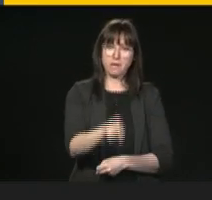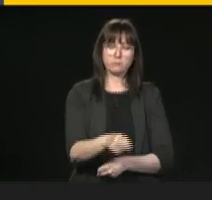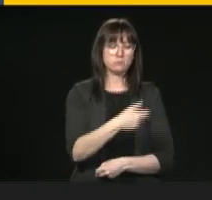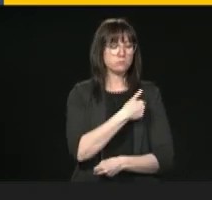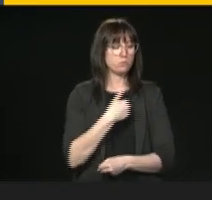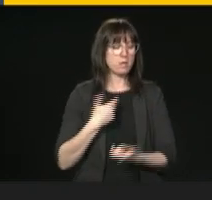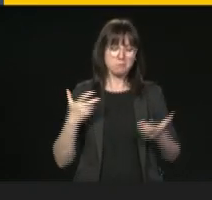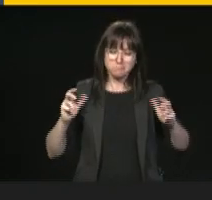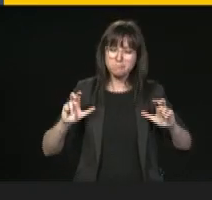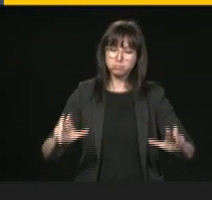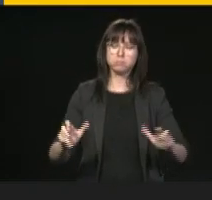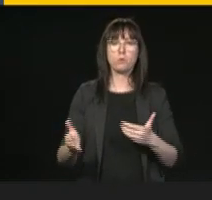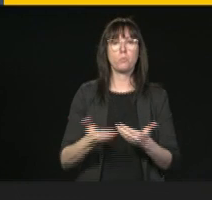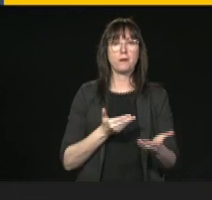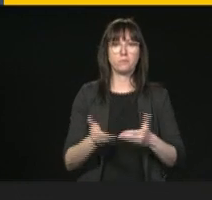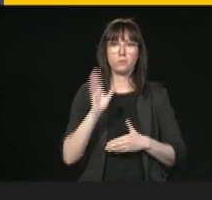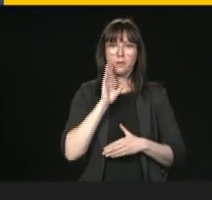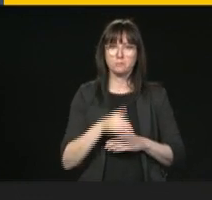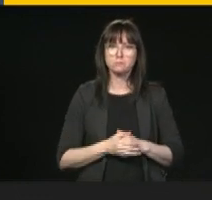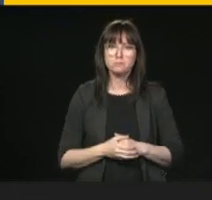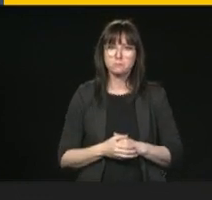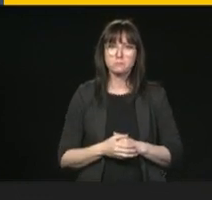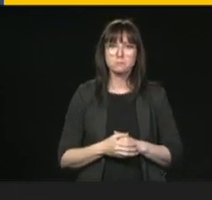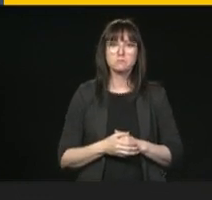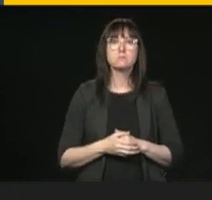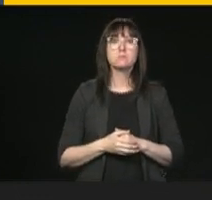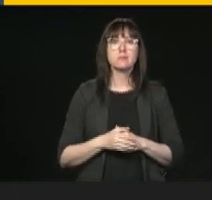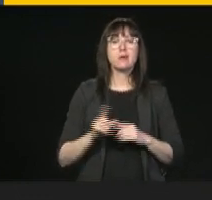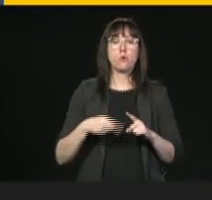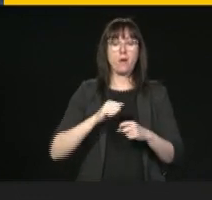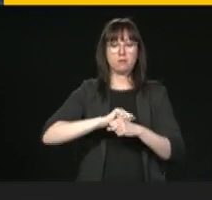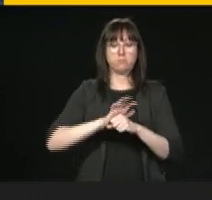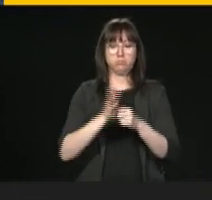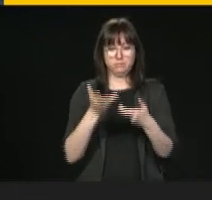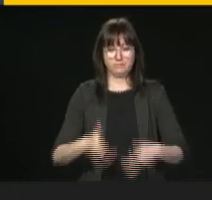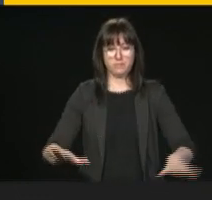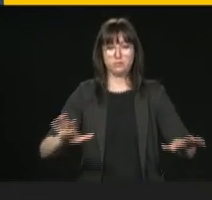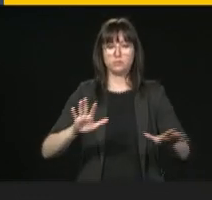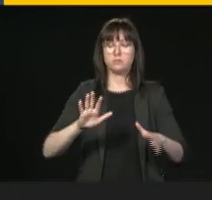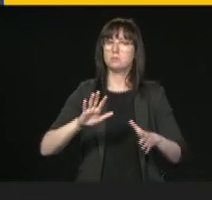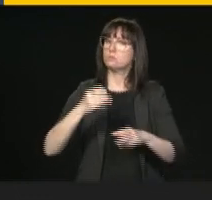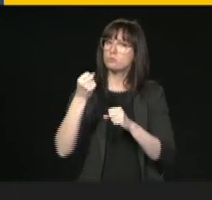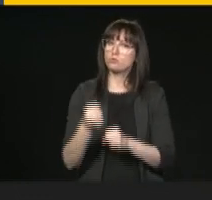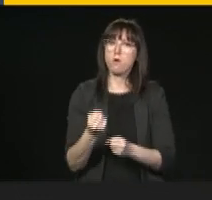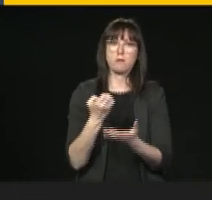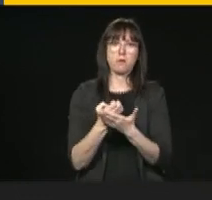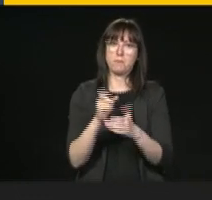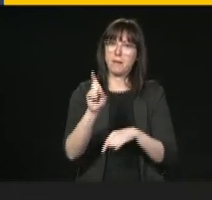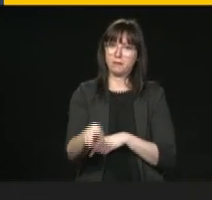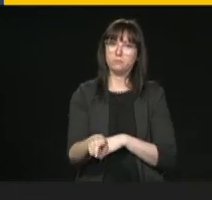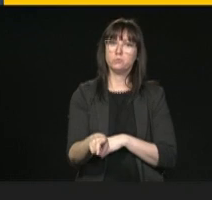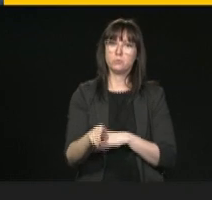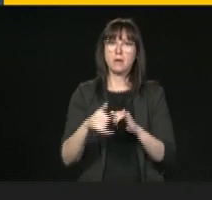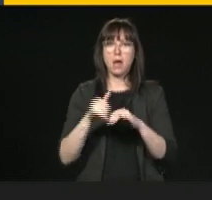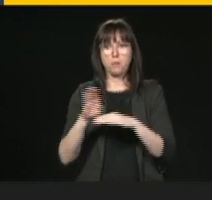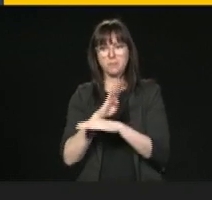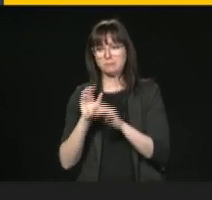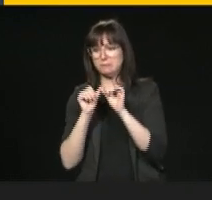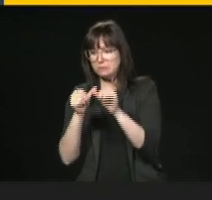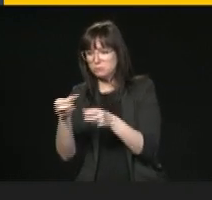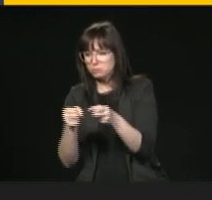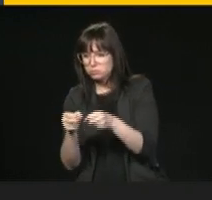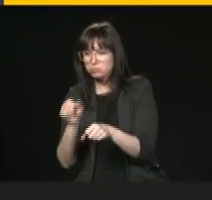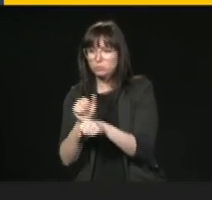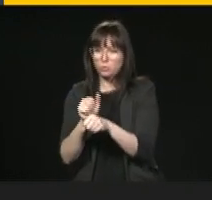to come out of this strong, so we need to support businesses so they can actually bridge the gap. We're always going to responsibly look at